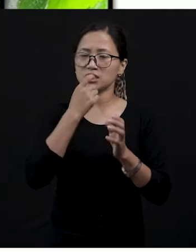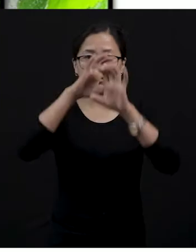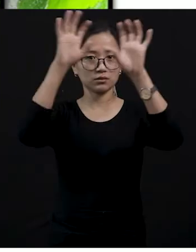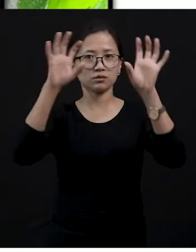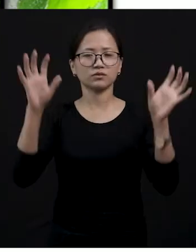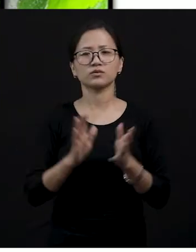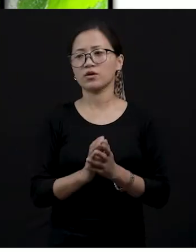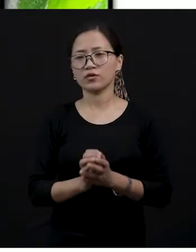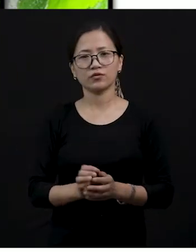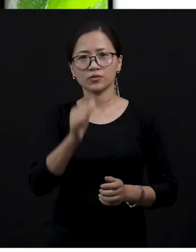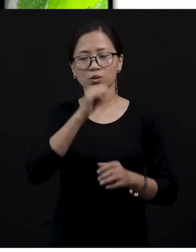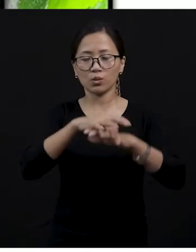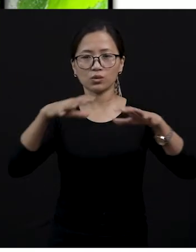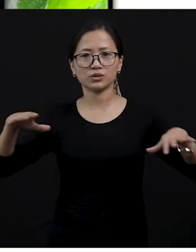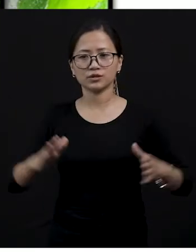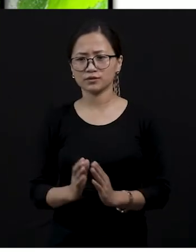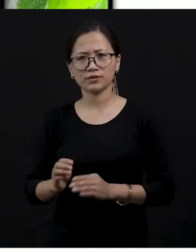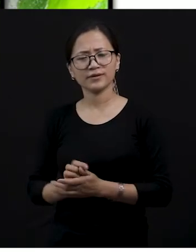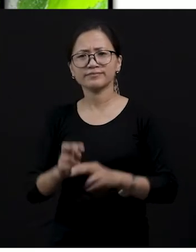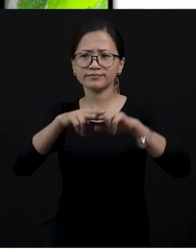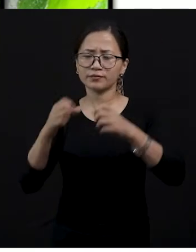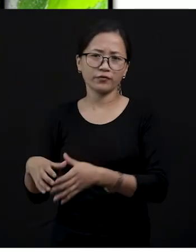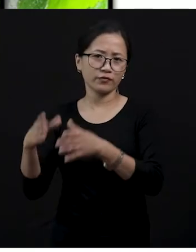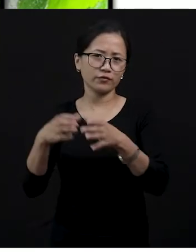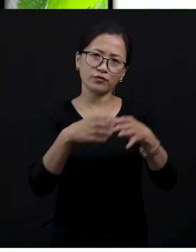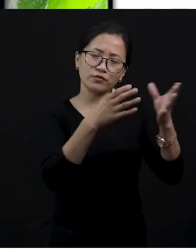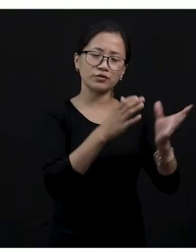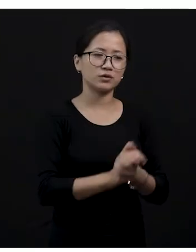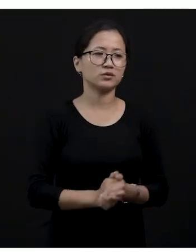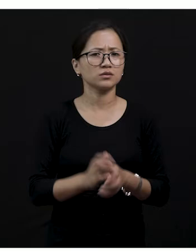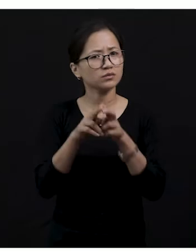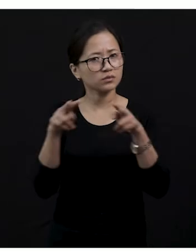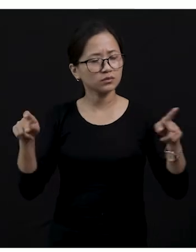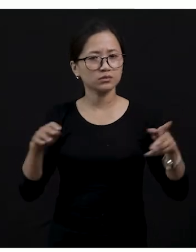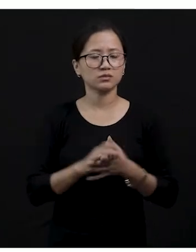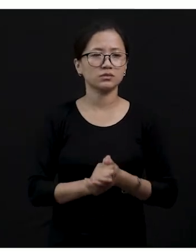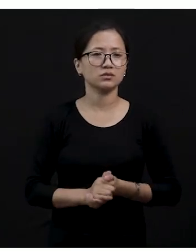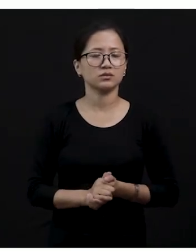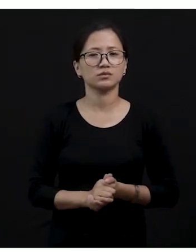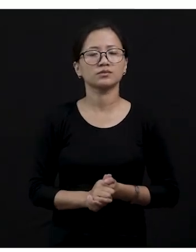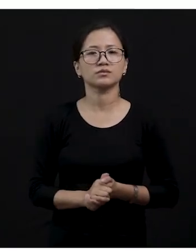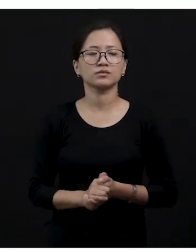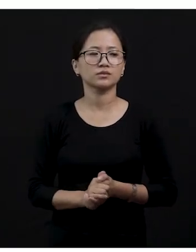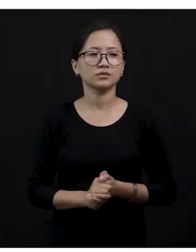the forests, the plants are evaporating, they are forming clouds. See,